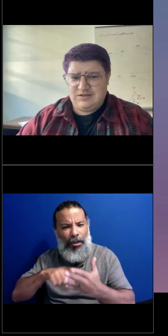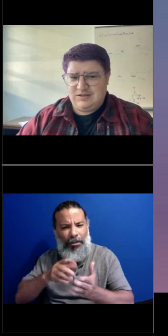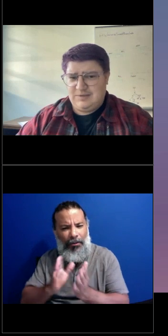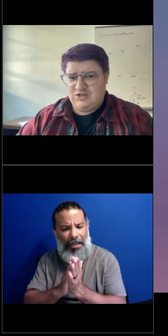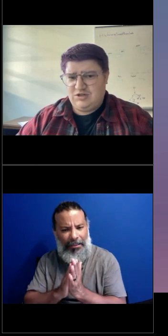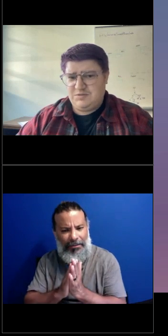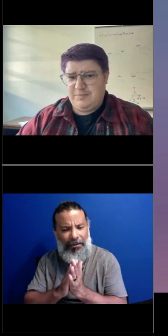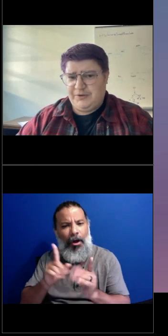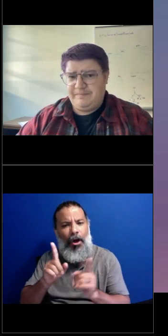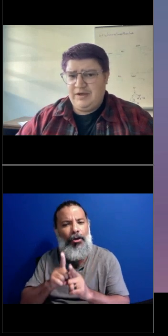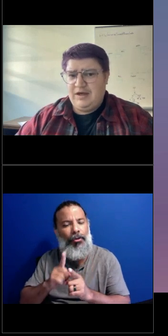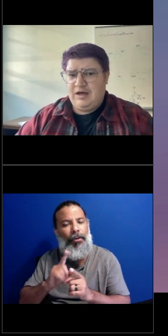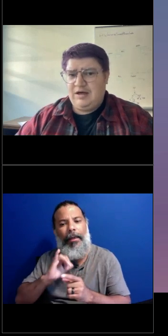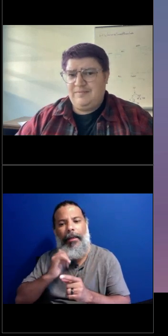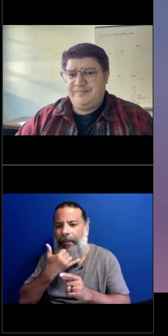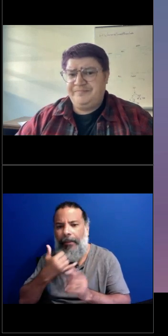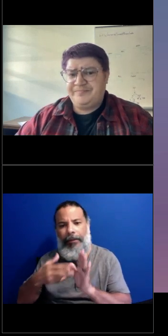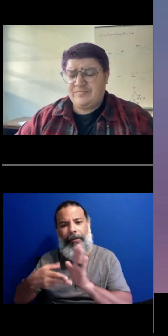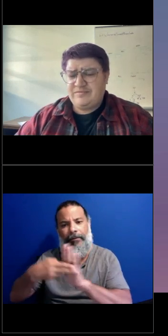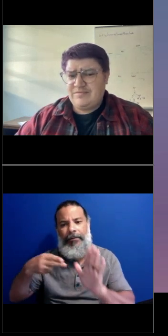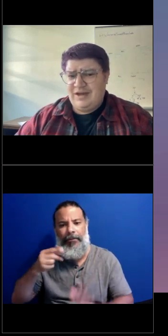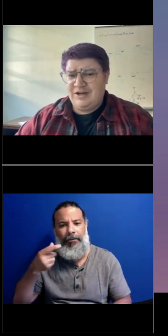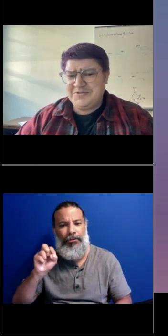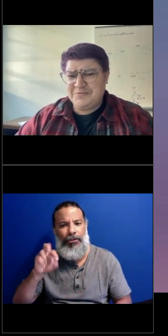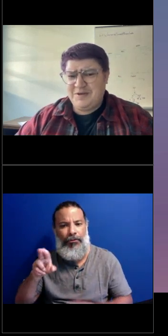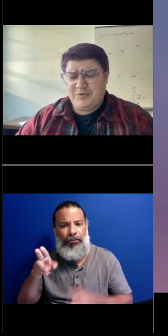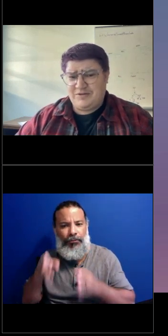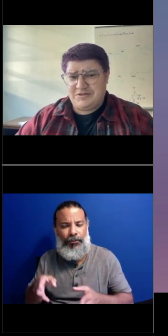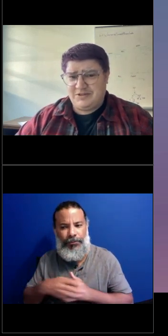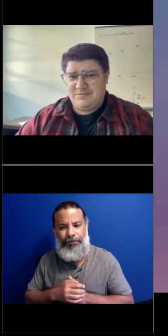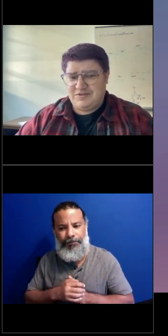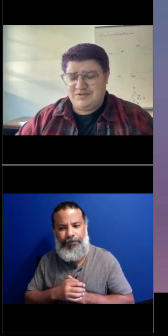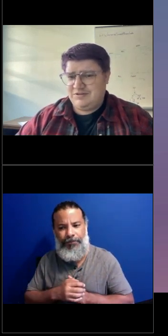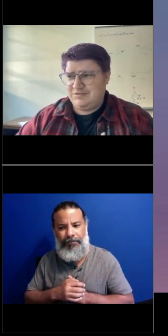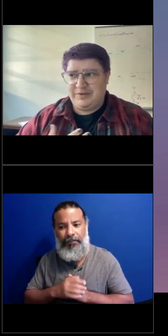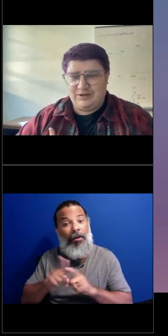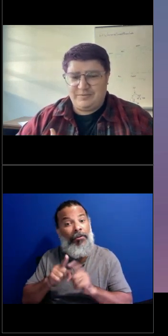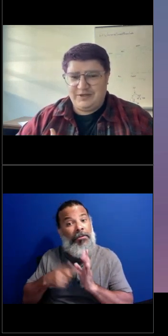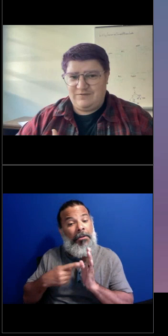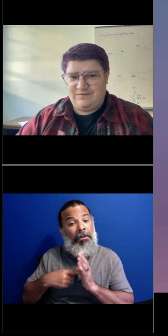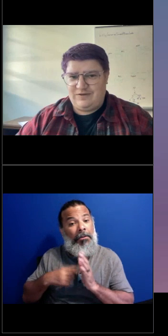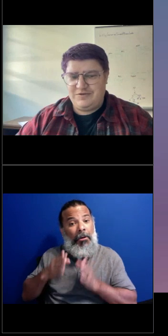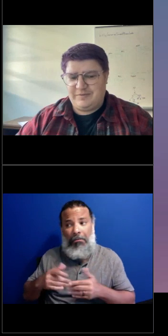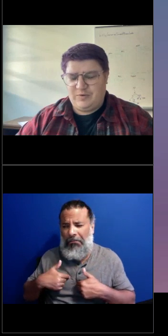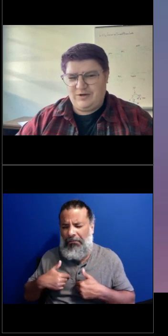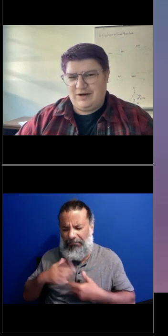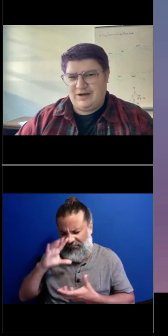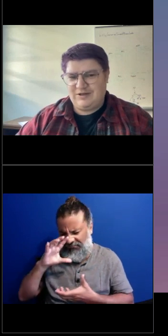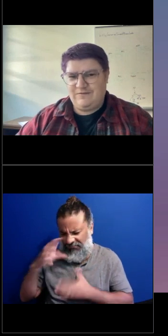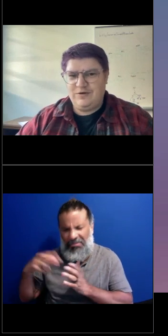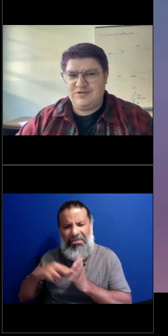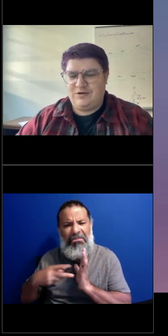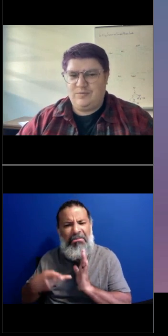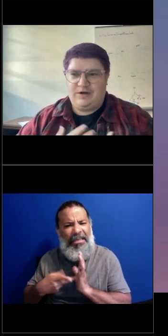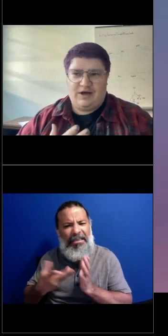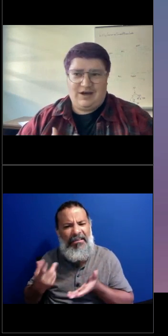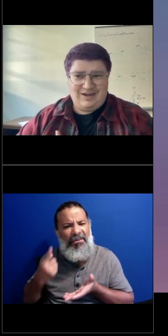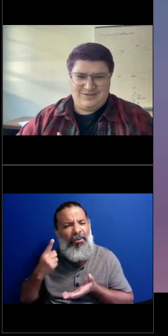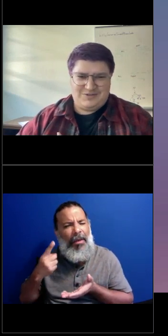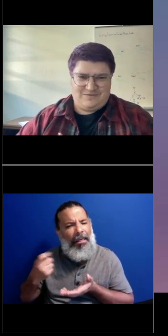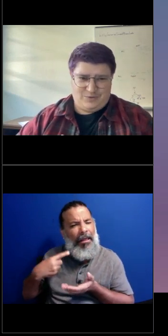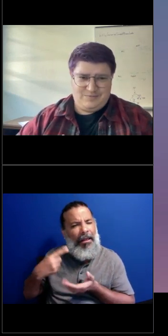it implicitly misgenders people. And also people can sometimes be a little bit confused about what you're asking for. So